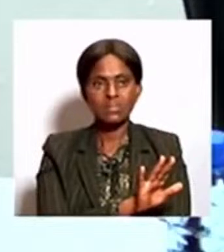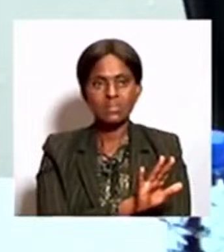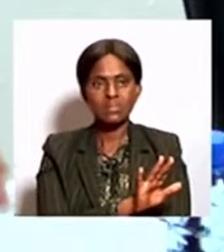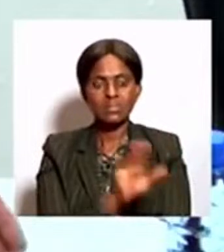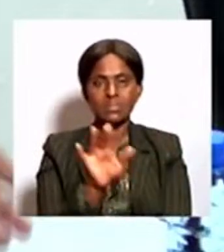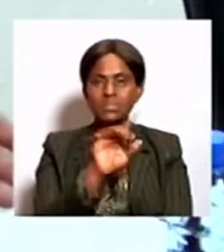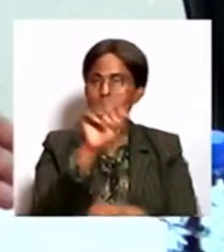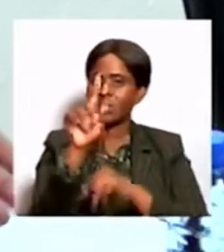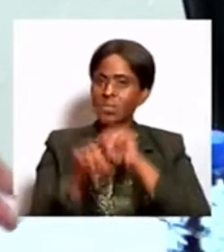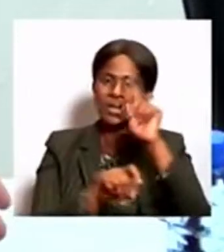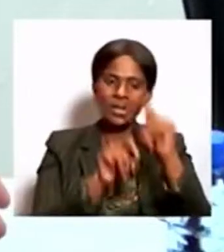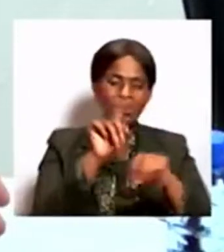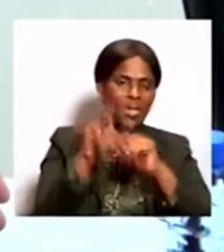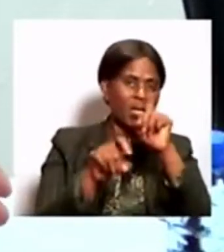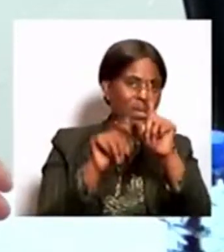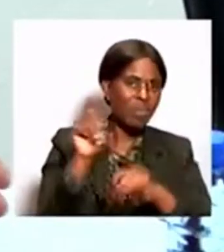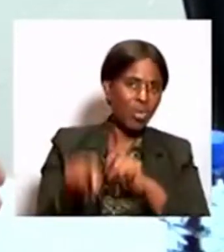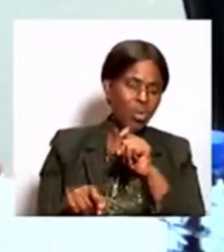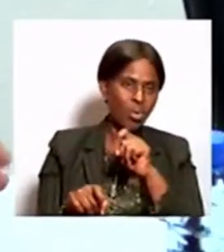Questionable